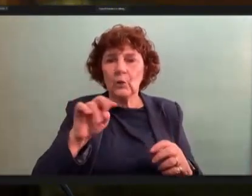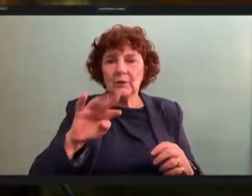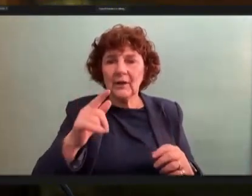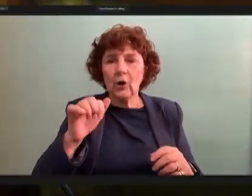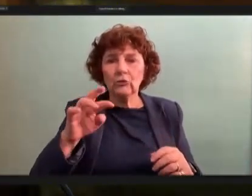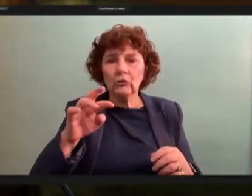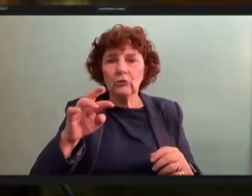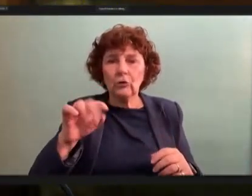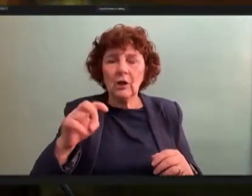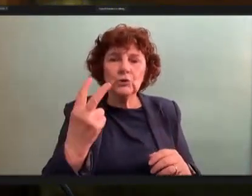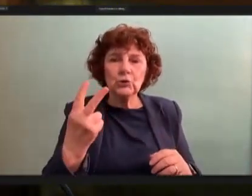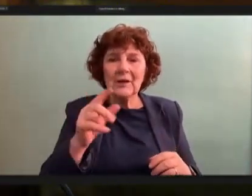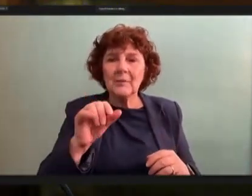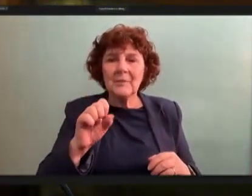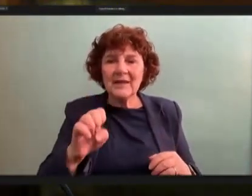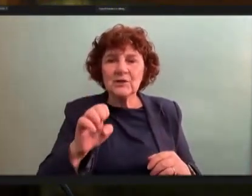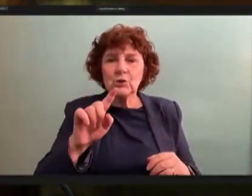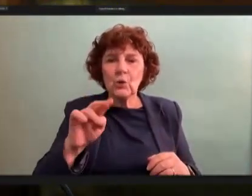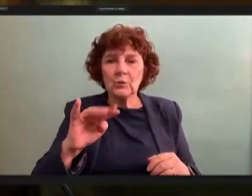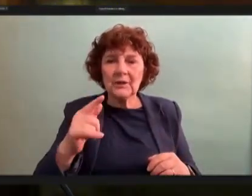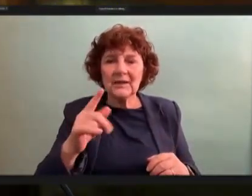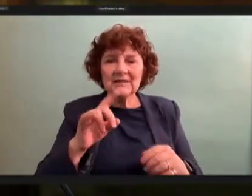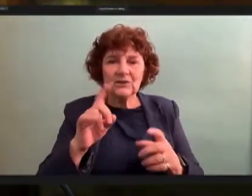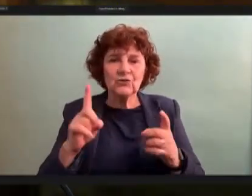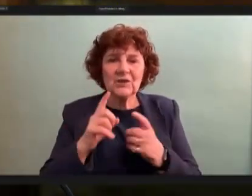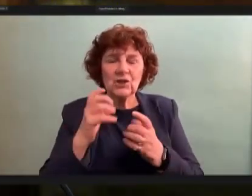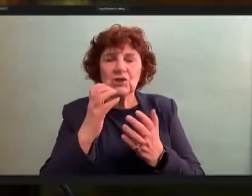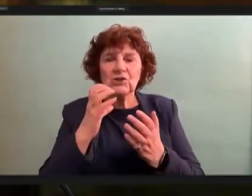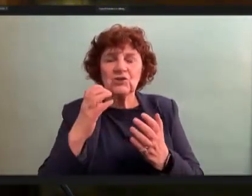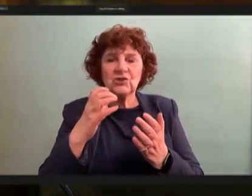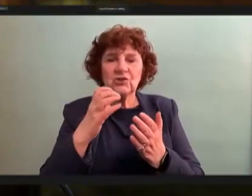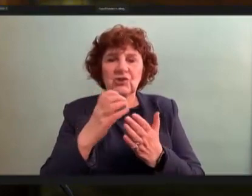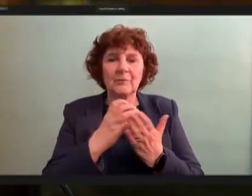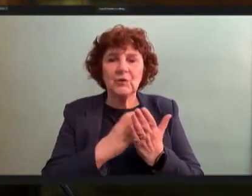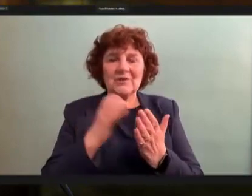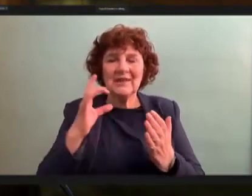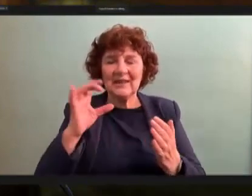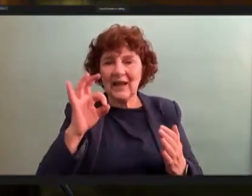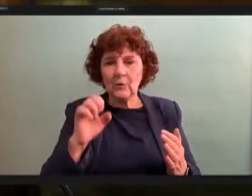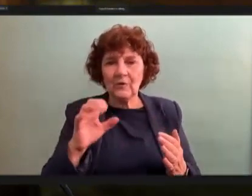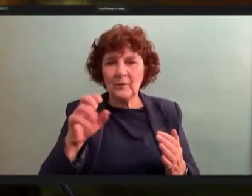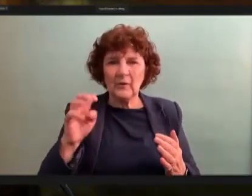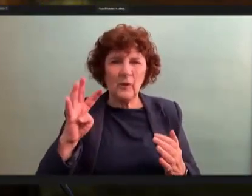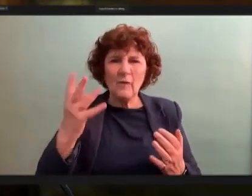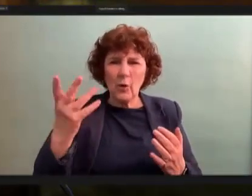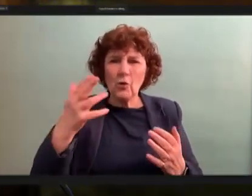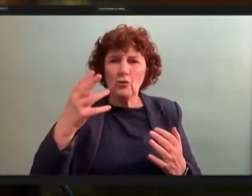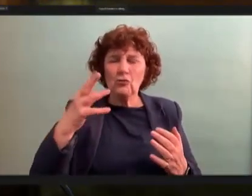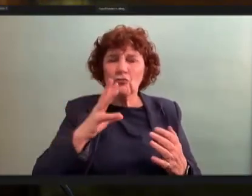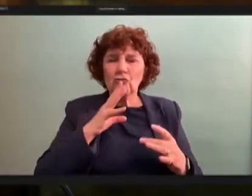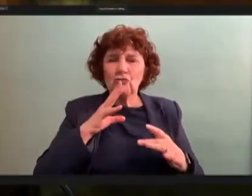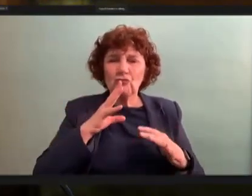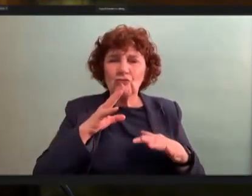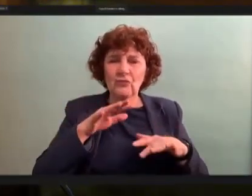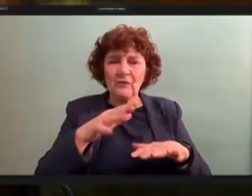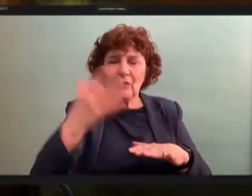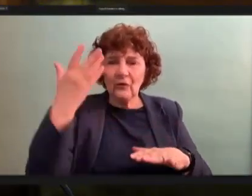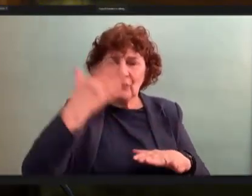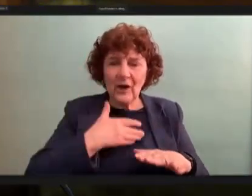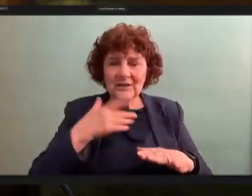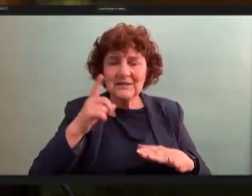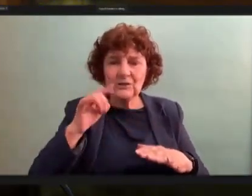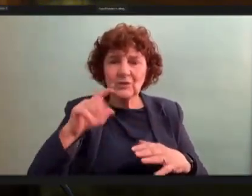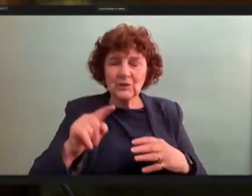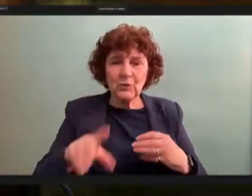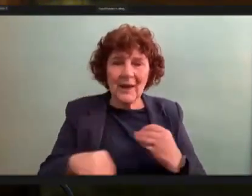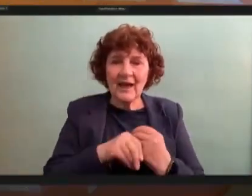District, Chapter 905.04, Riverfront Districts to add fresh food access as a performance point